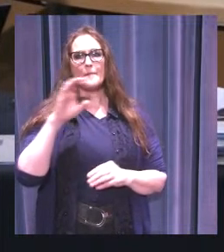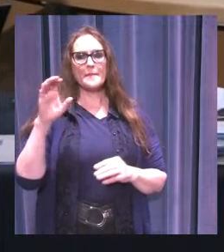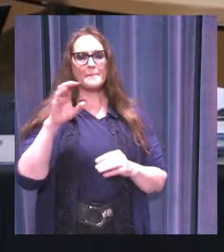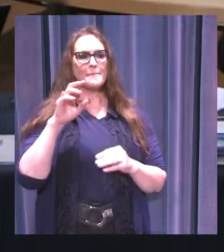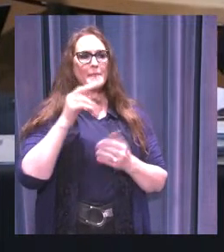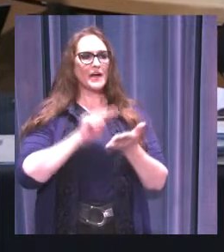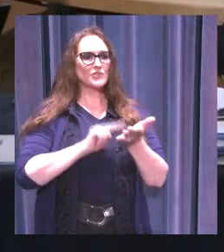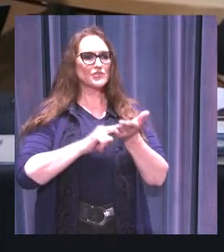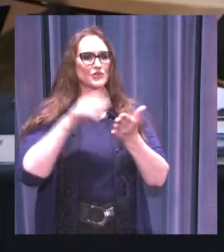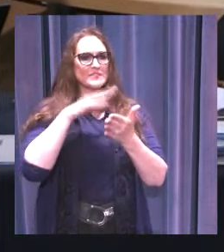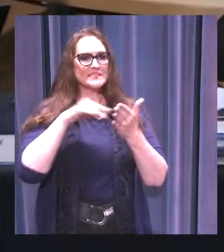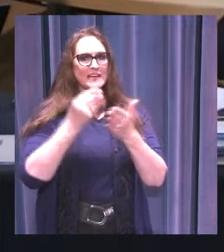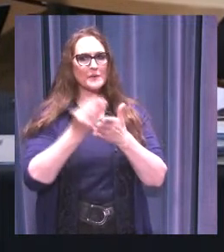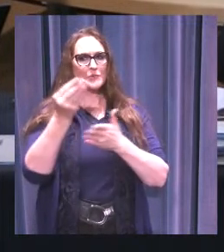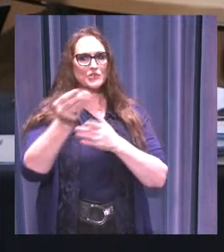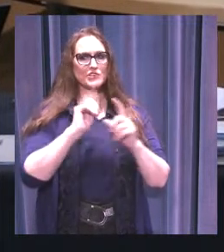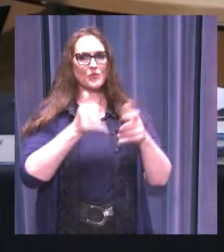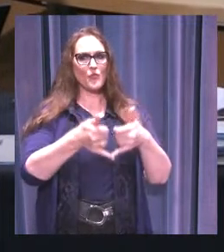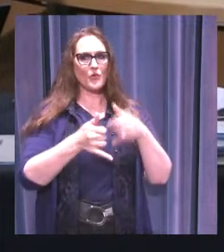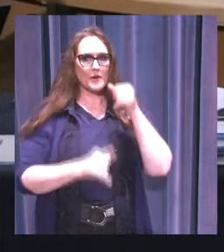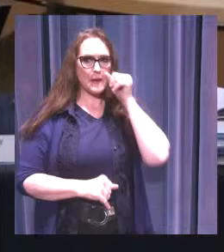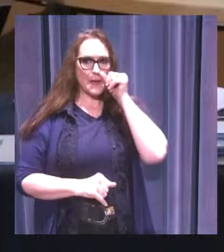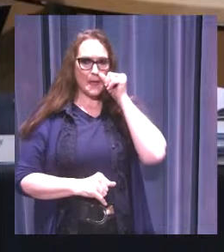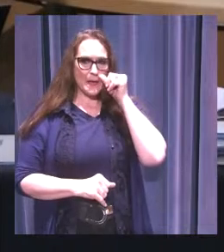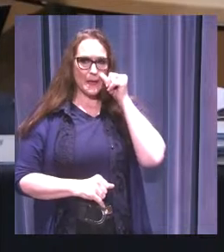Purchasing Award.